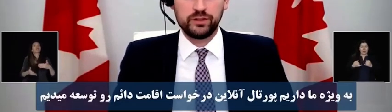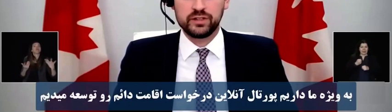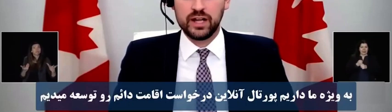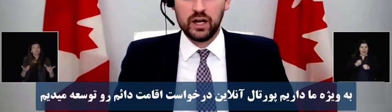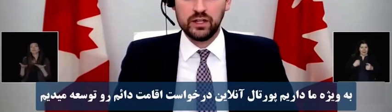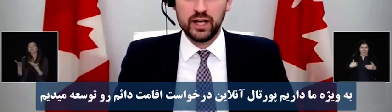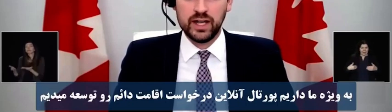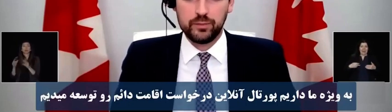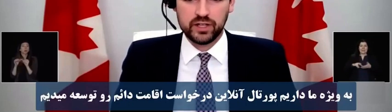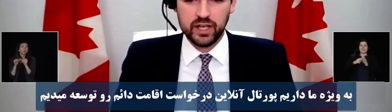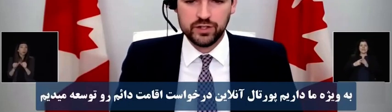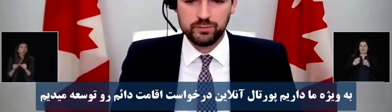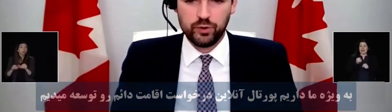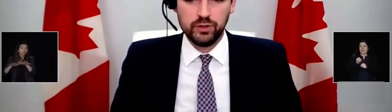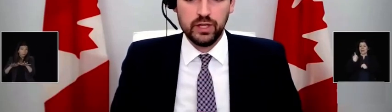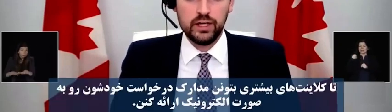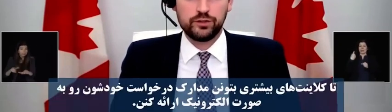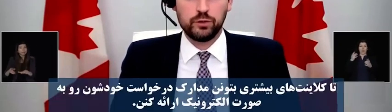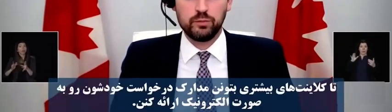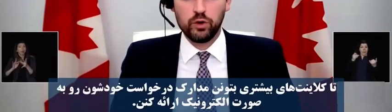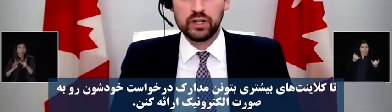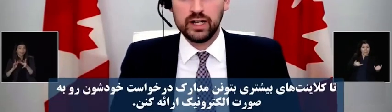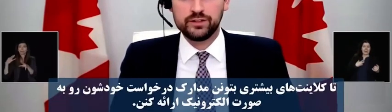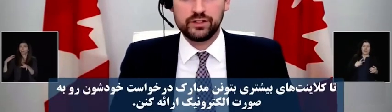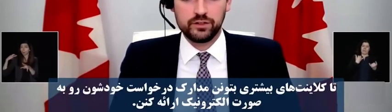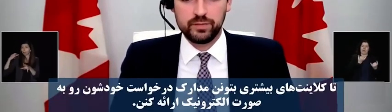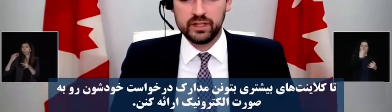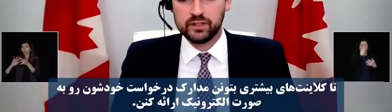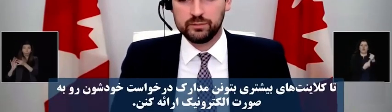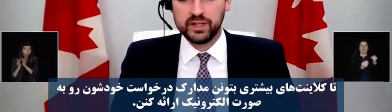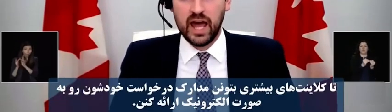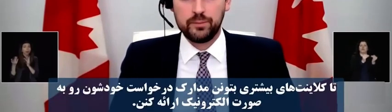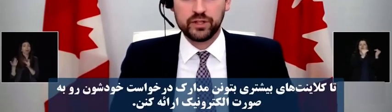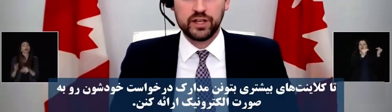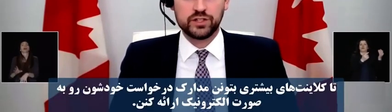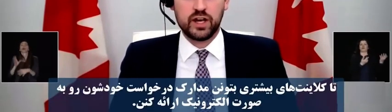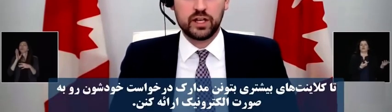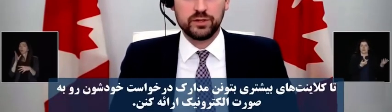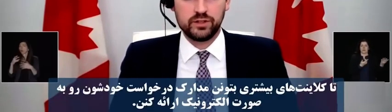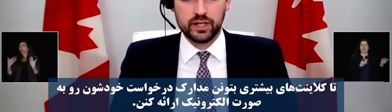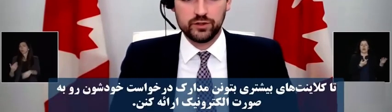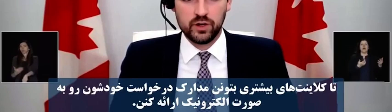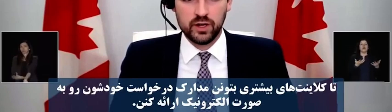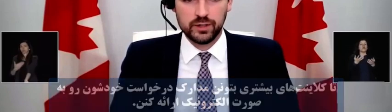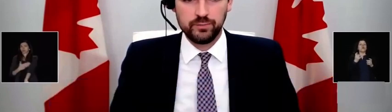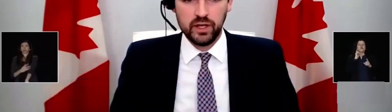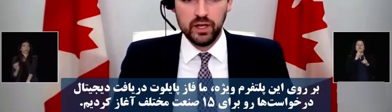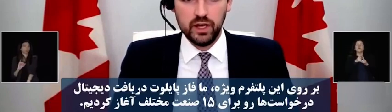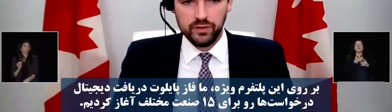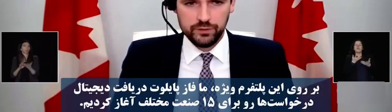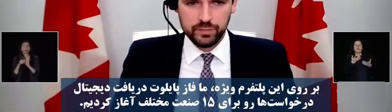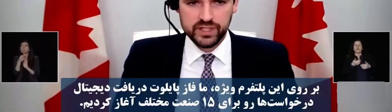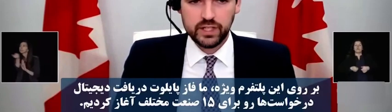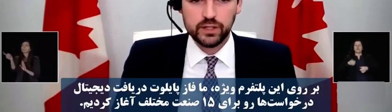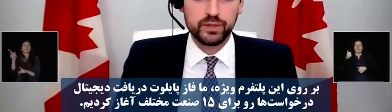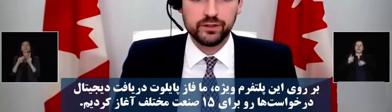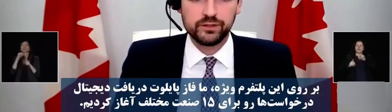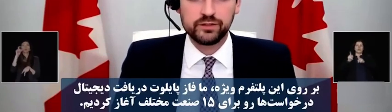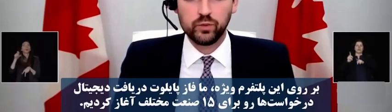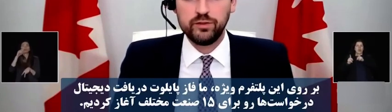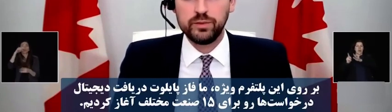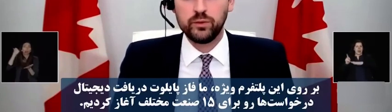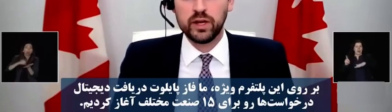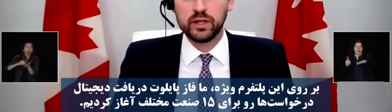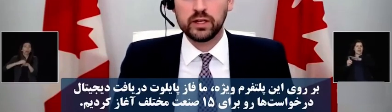permanent resident online application portal so more clients can submit application documents electronically. On this particular